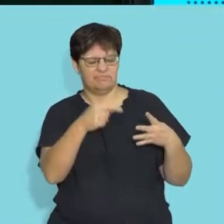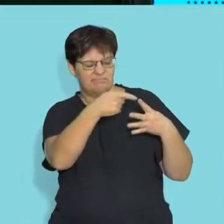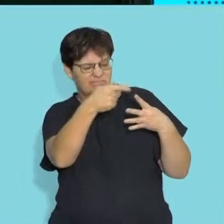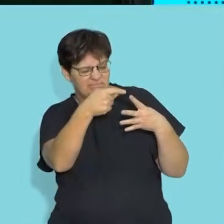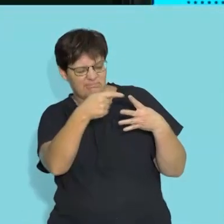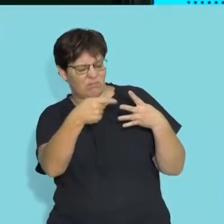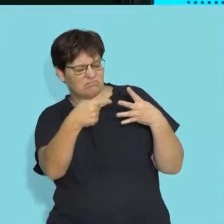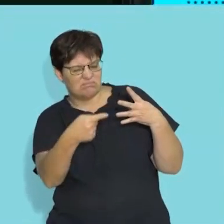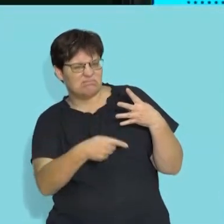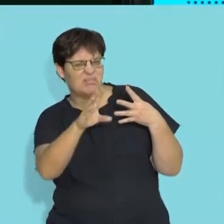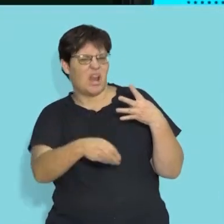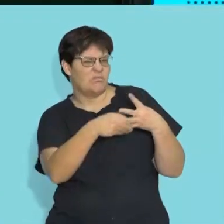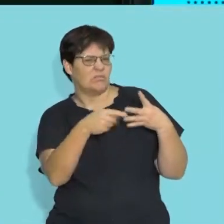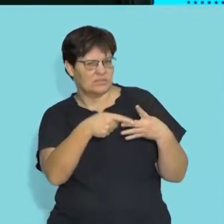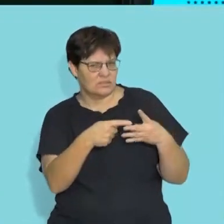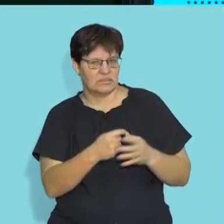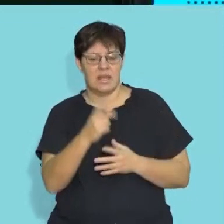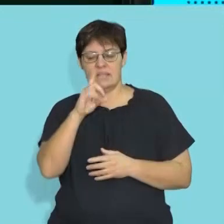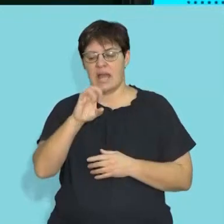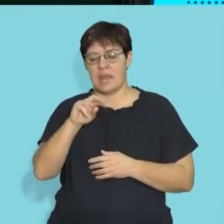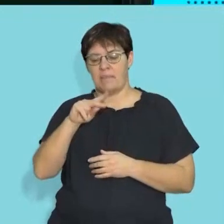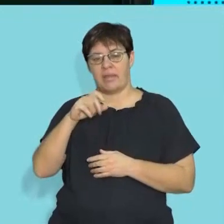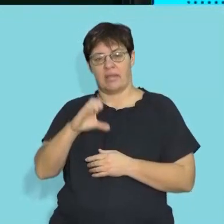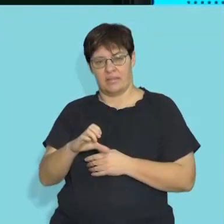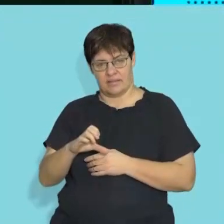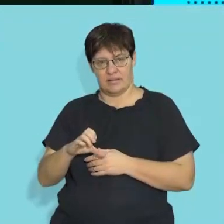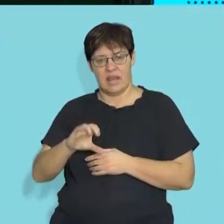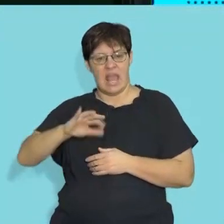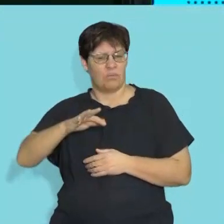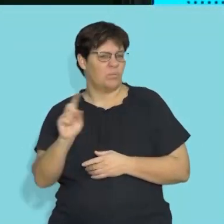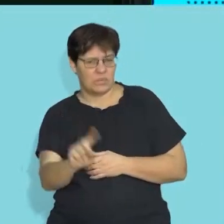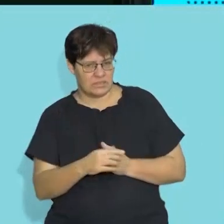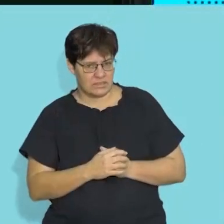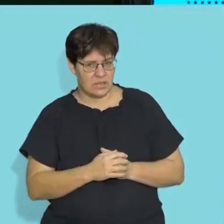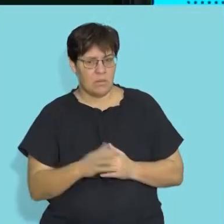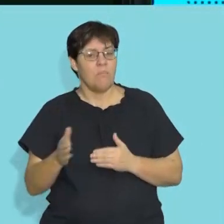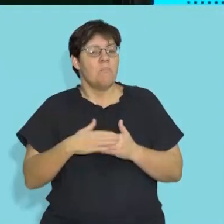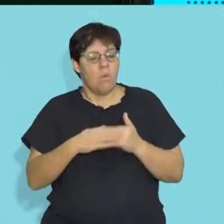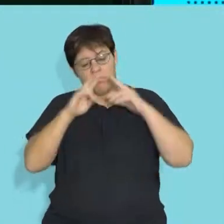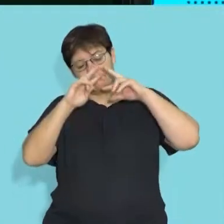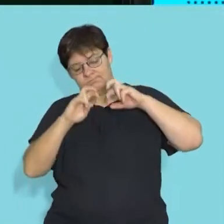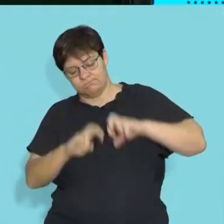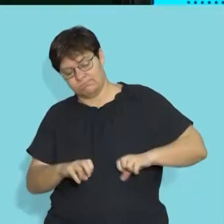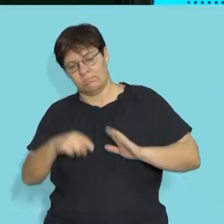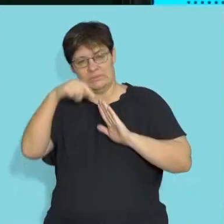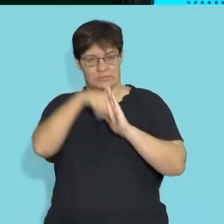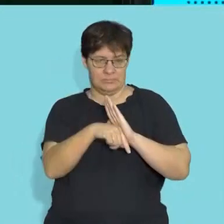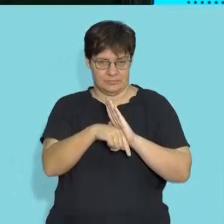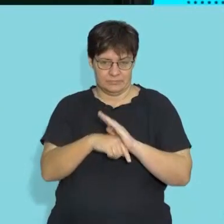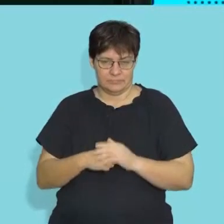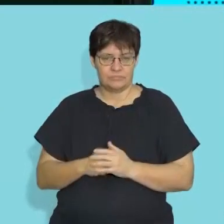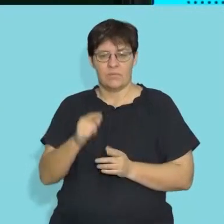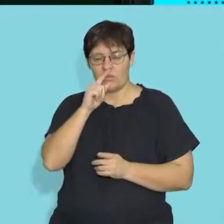features of a chemical equilibrium and dynamic equilibrium is. I want us to now embroid on it and go and look at